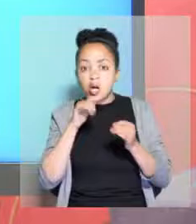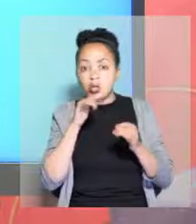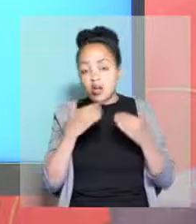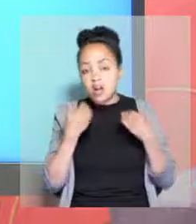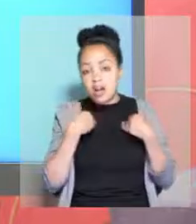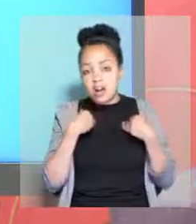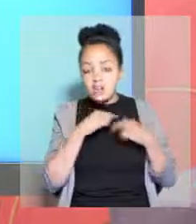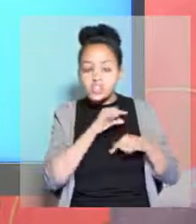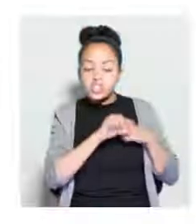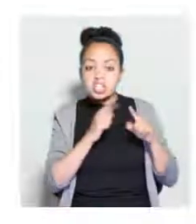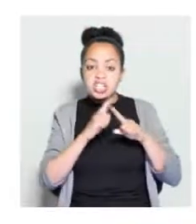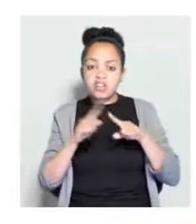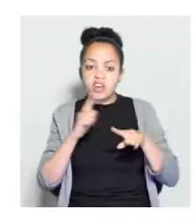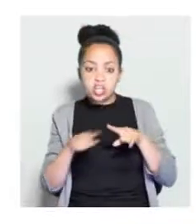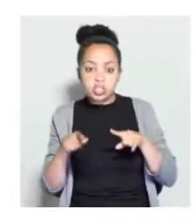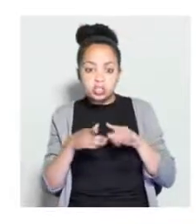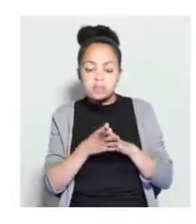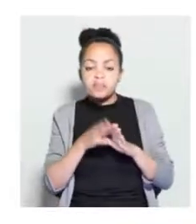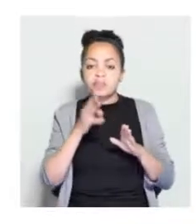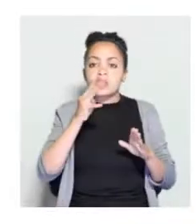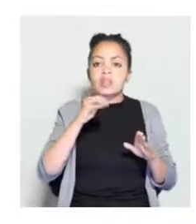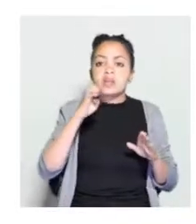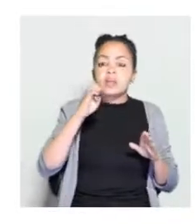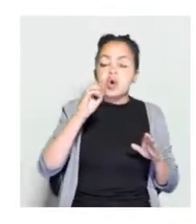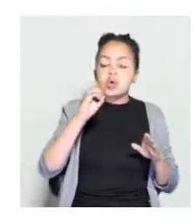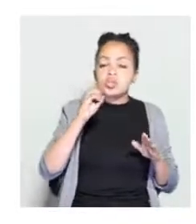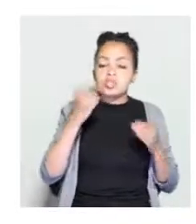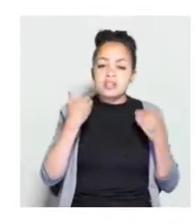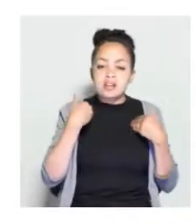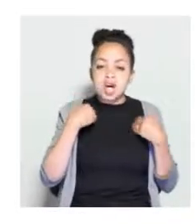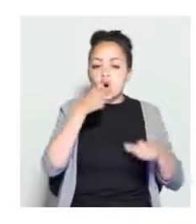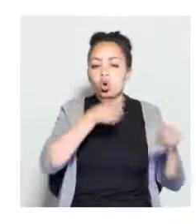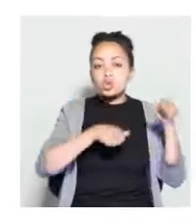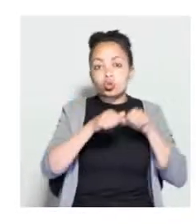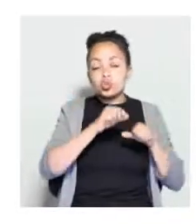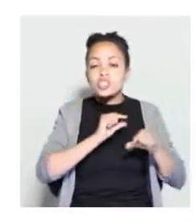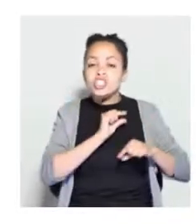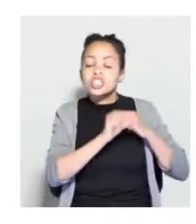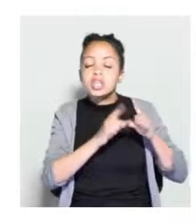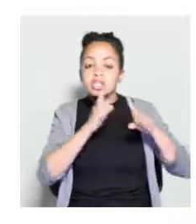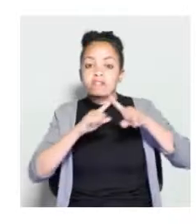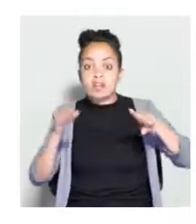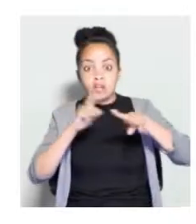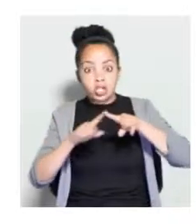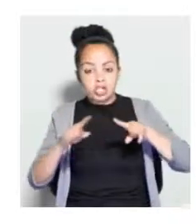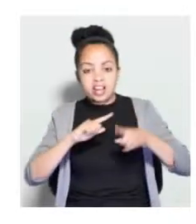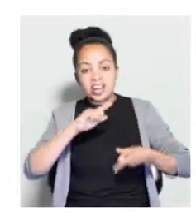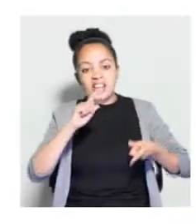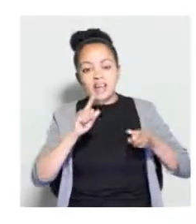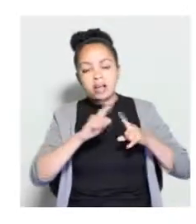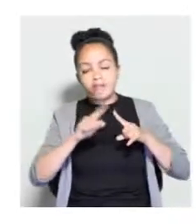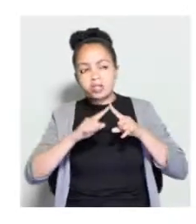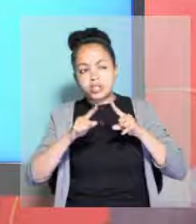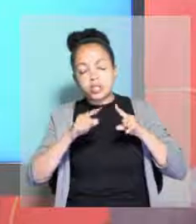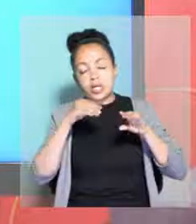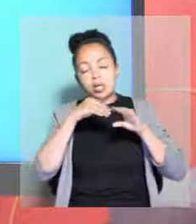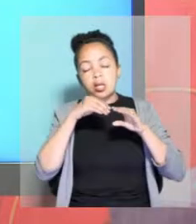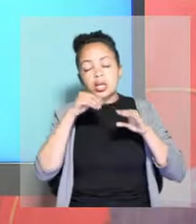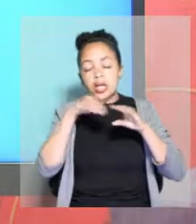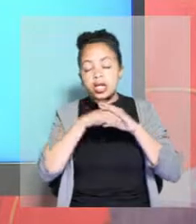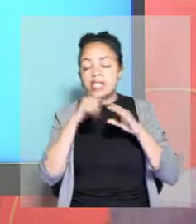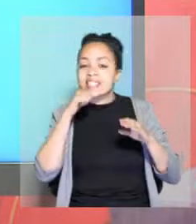a genetic variation. So, meiosis can contribute to that of genetic variation or diversity among the daughter